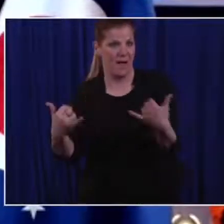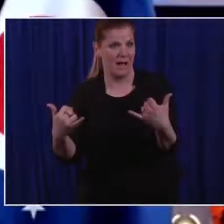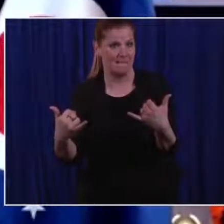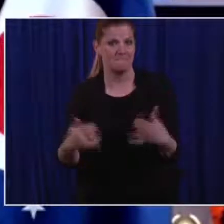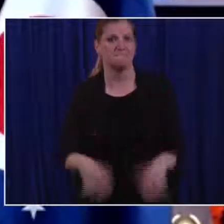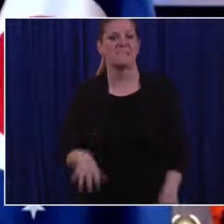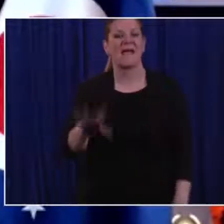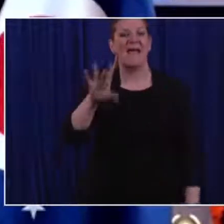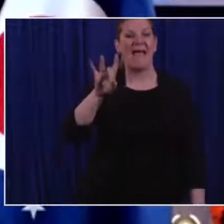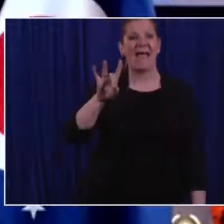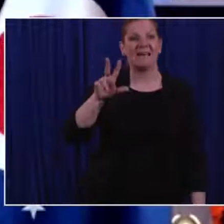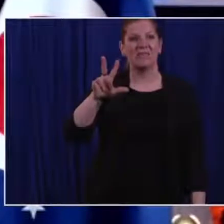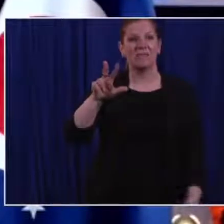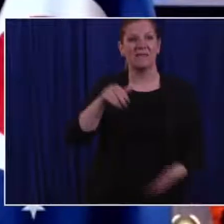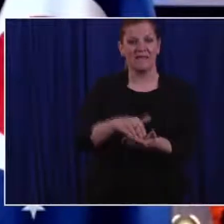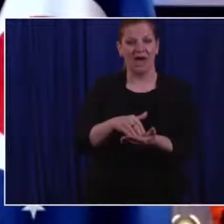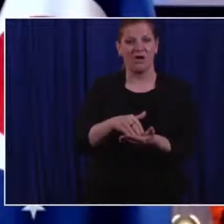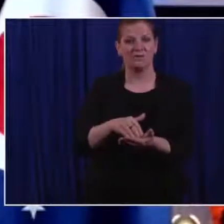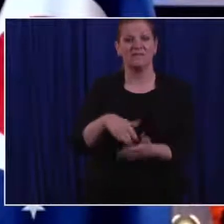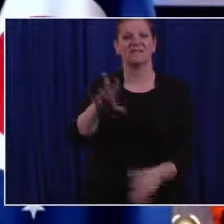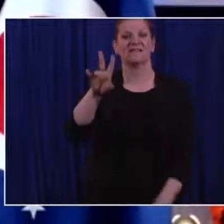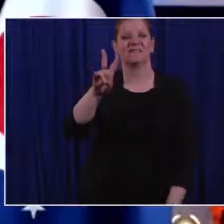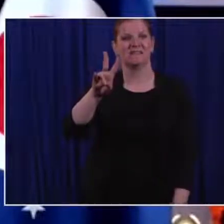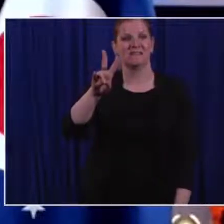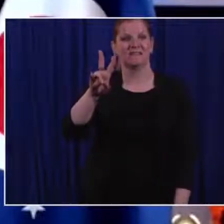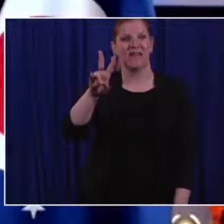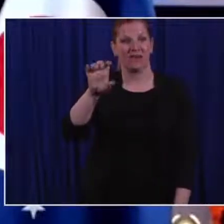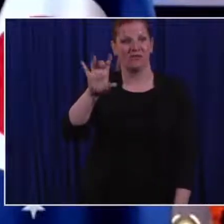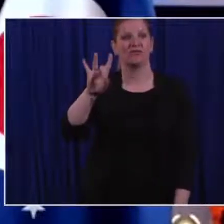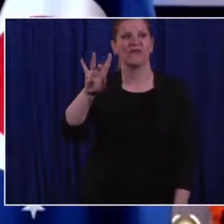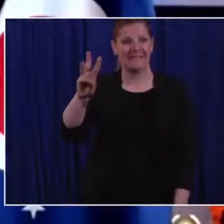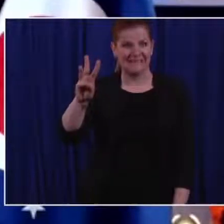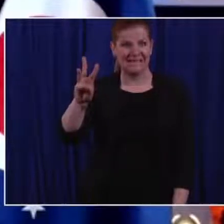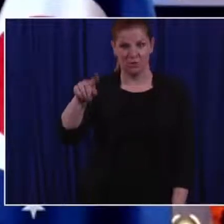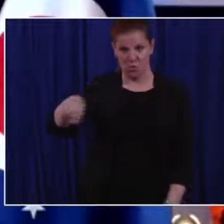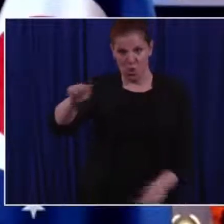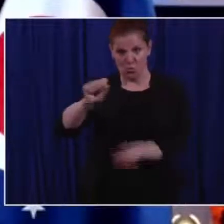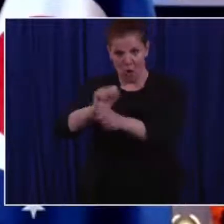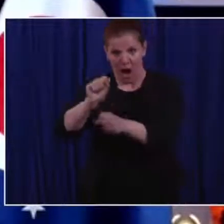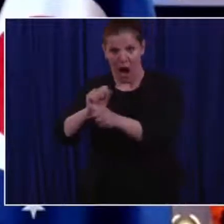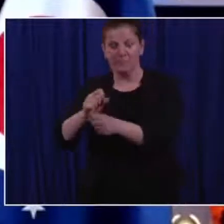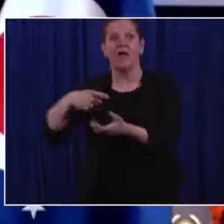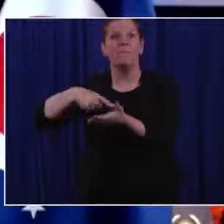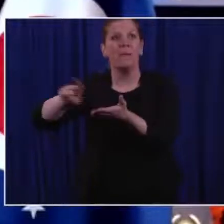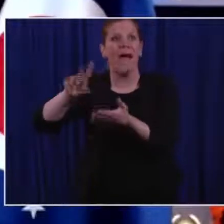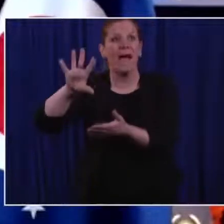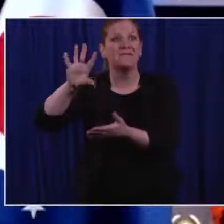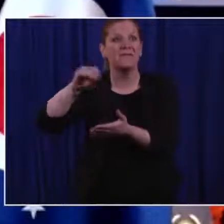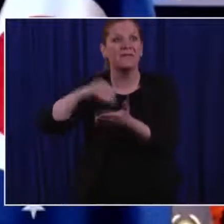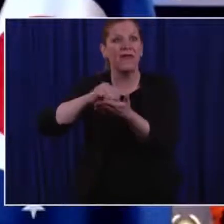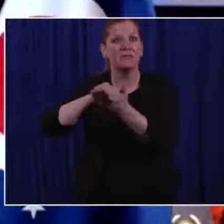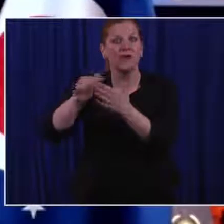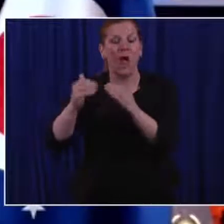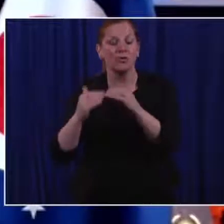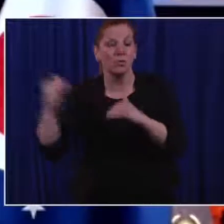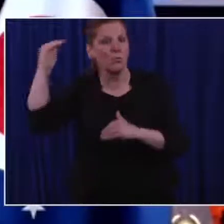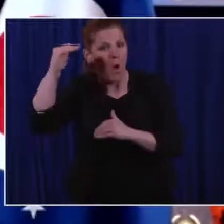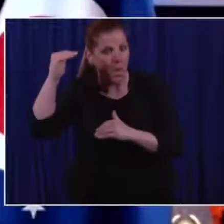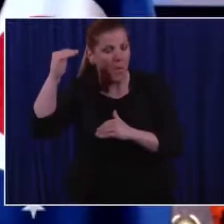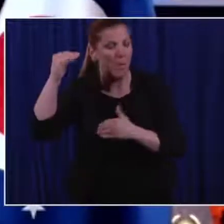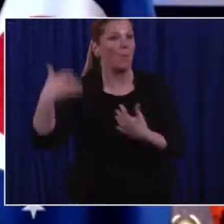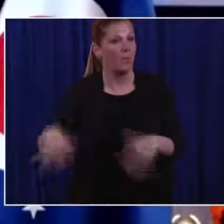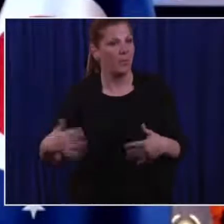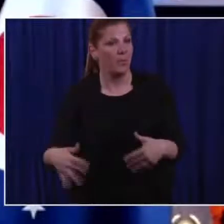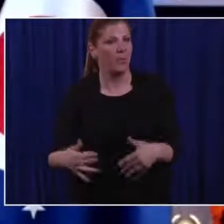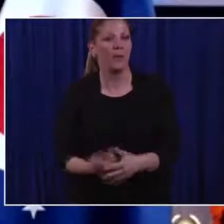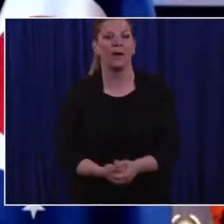83,776 of those jobs pay $50,000 a year or more. There are over 30,000 recruiters who are currently using Ohio